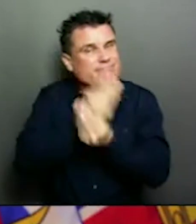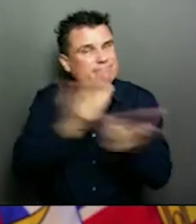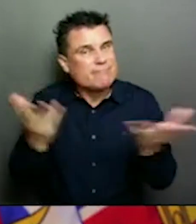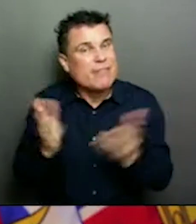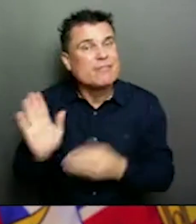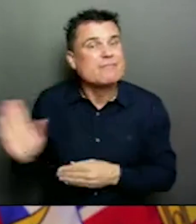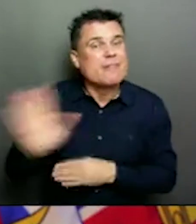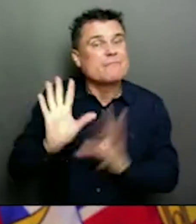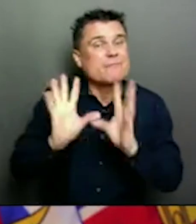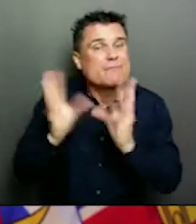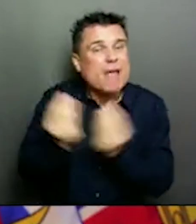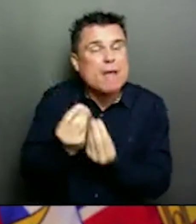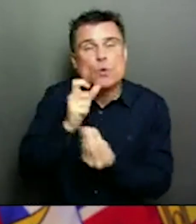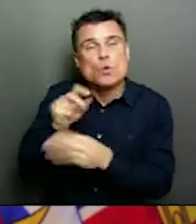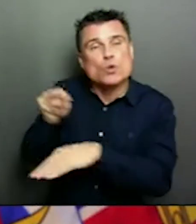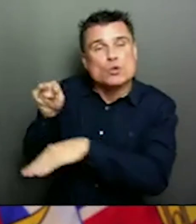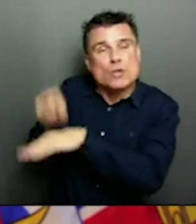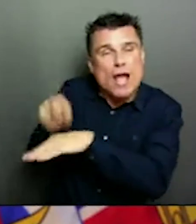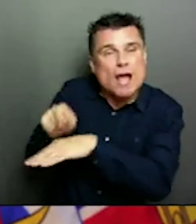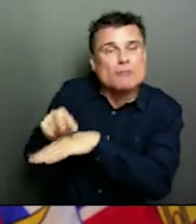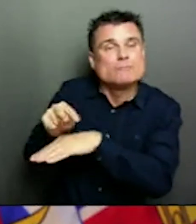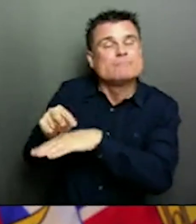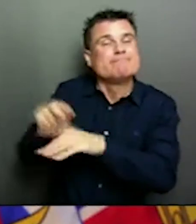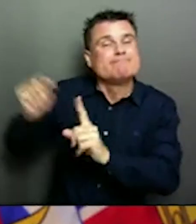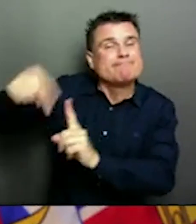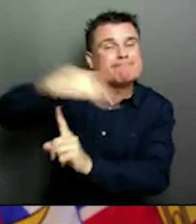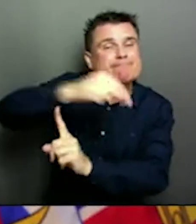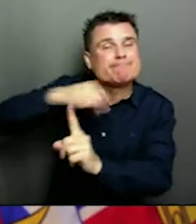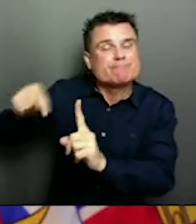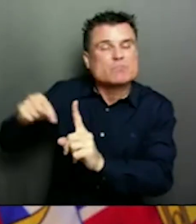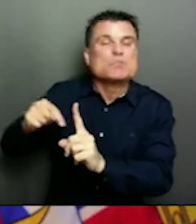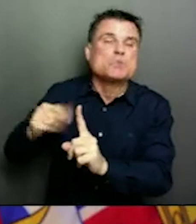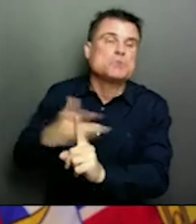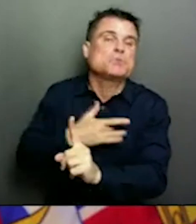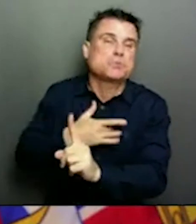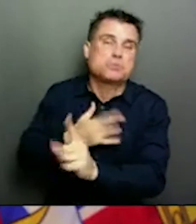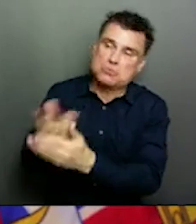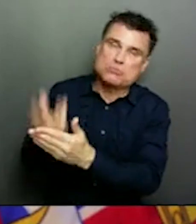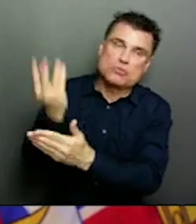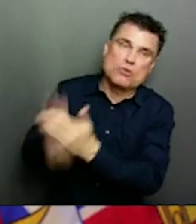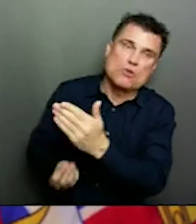their communities who lost loved ones. We mourn with you again today.